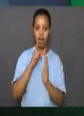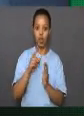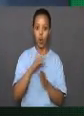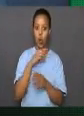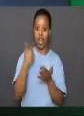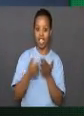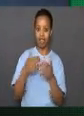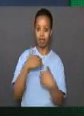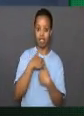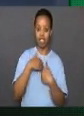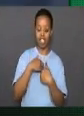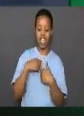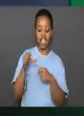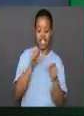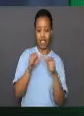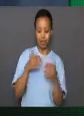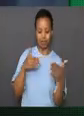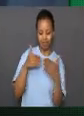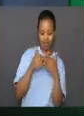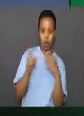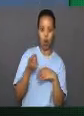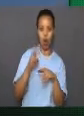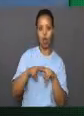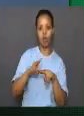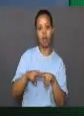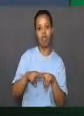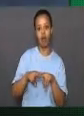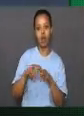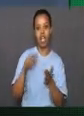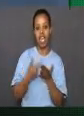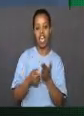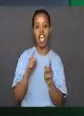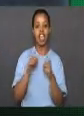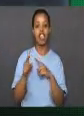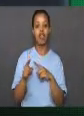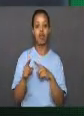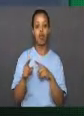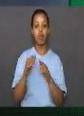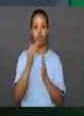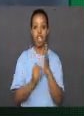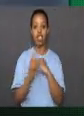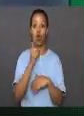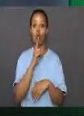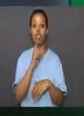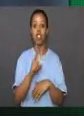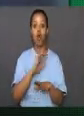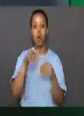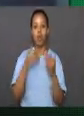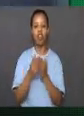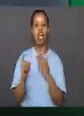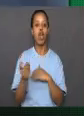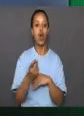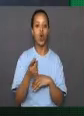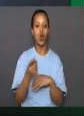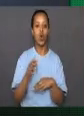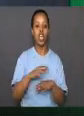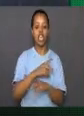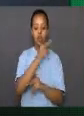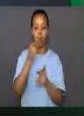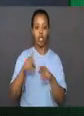very close to one another. This reduces the overall surface area